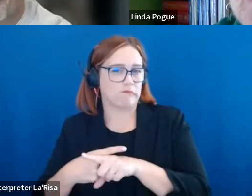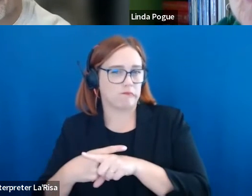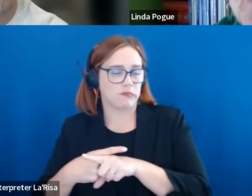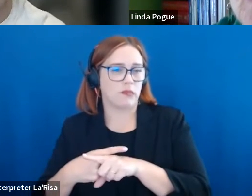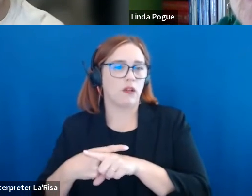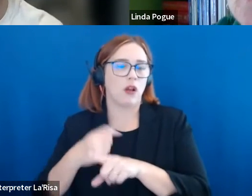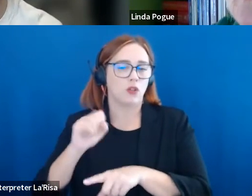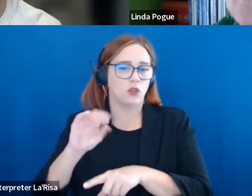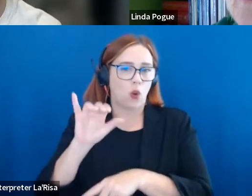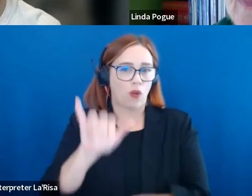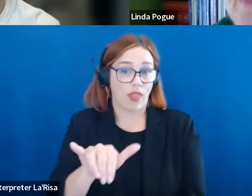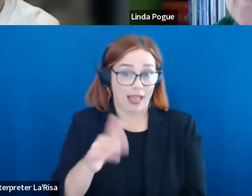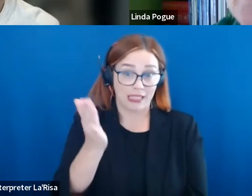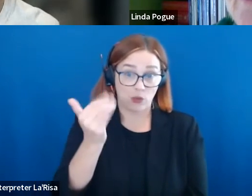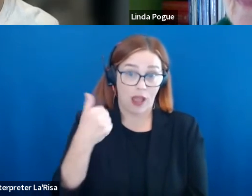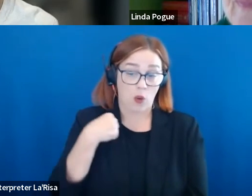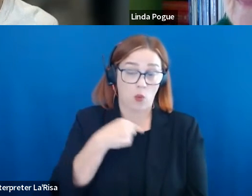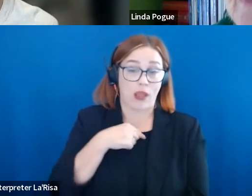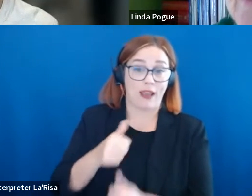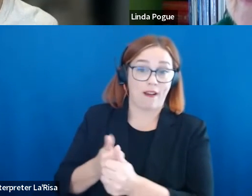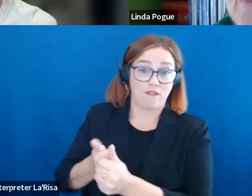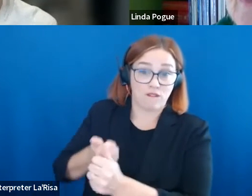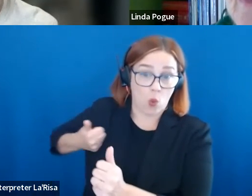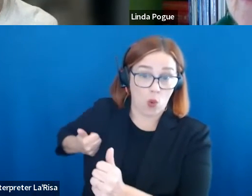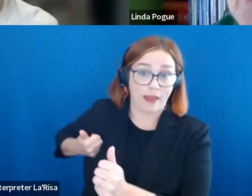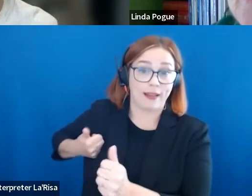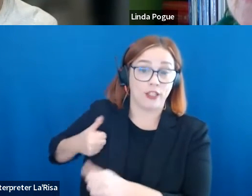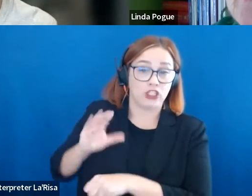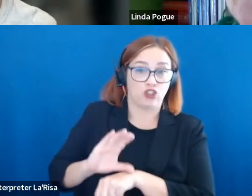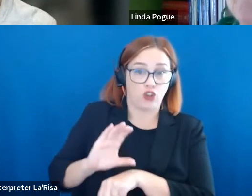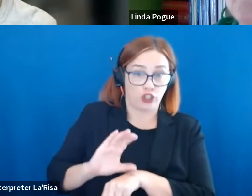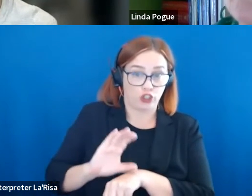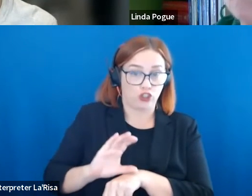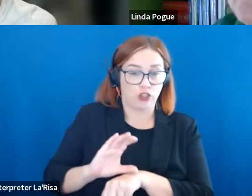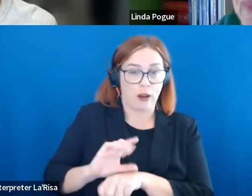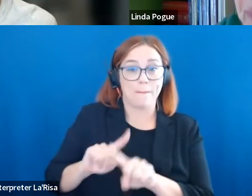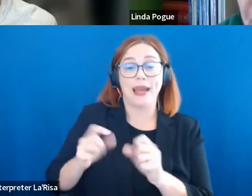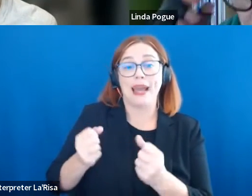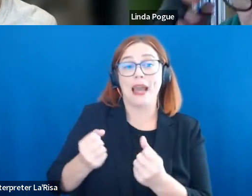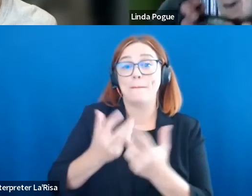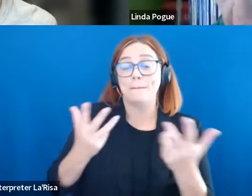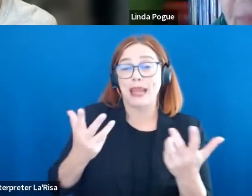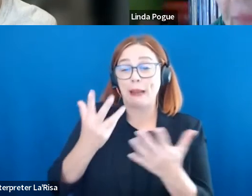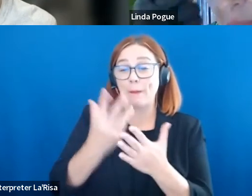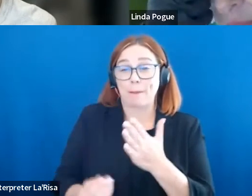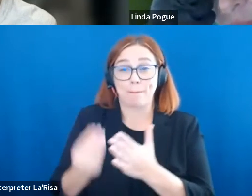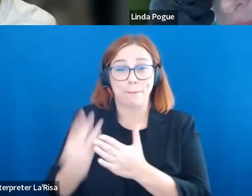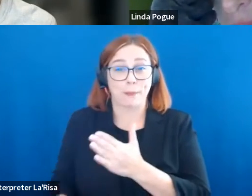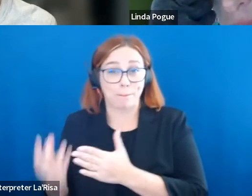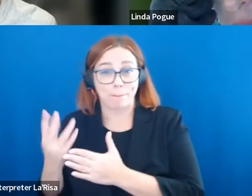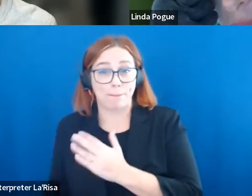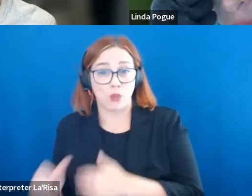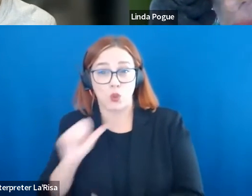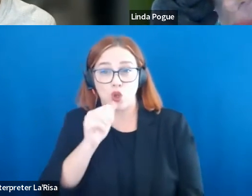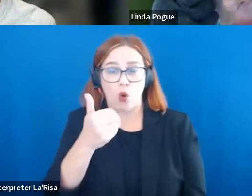away from churches specifically, but now that many have gone away, we do some recruitment as well in